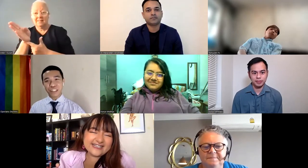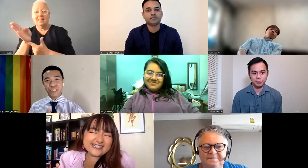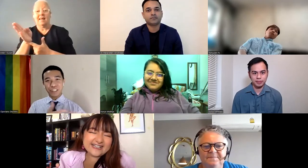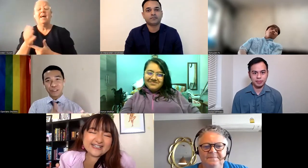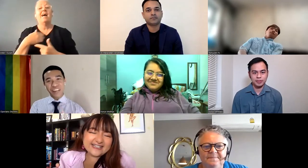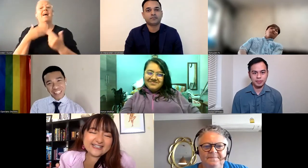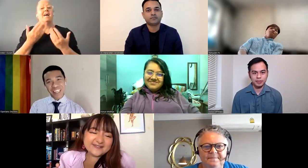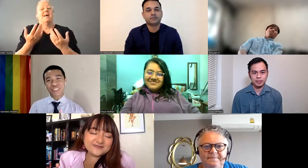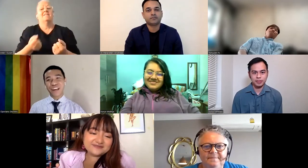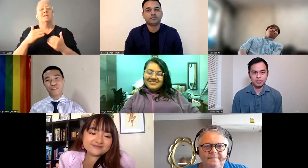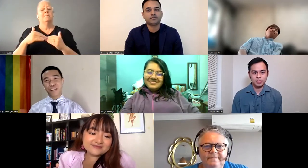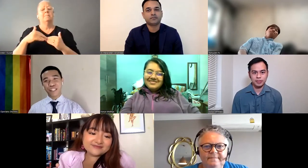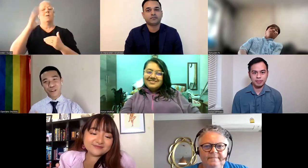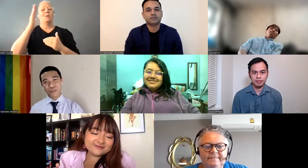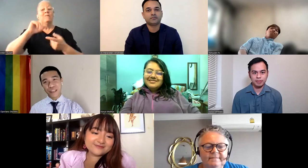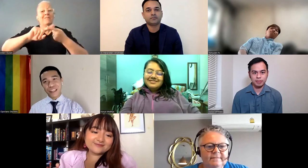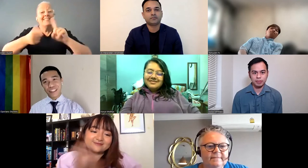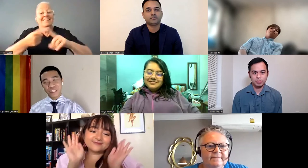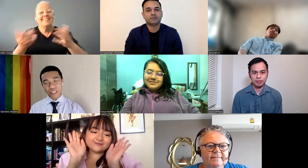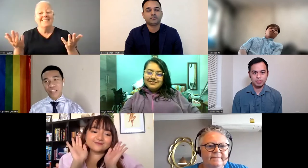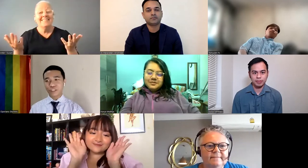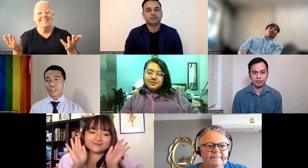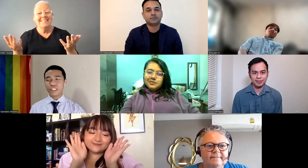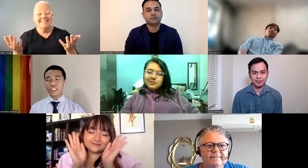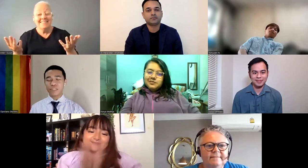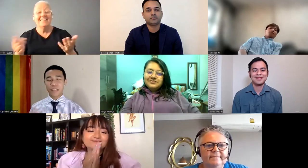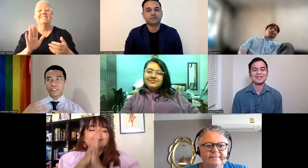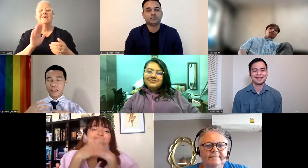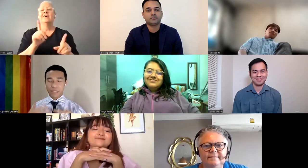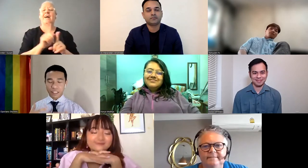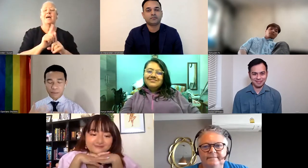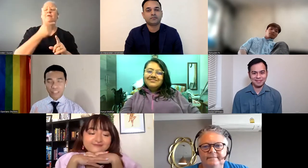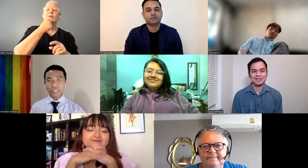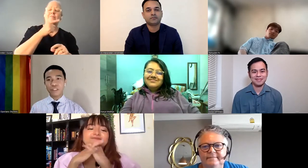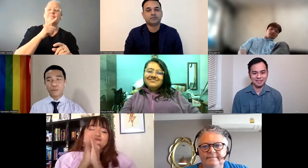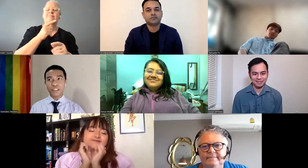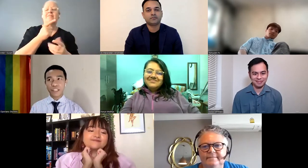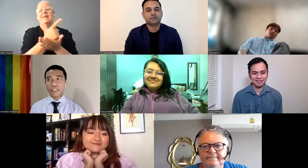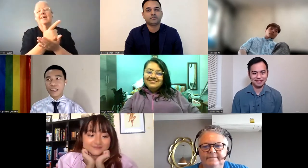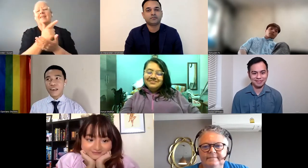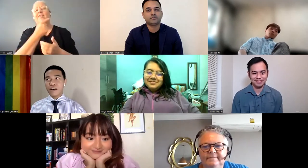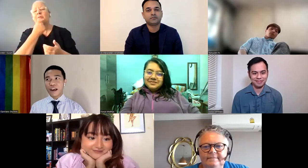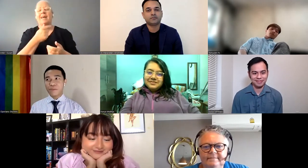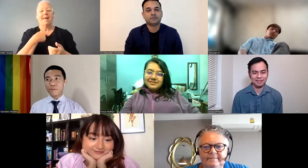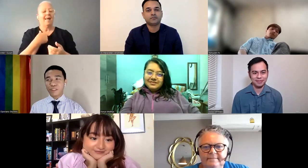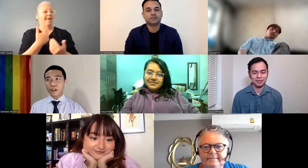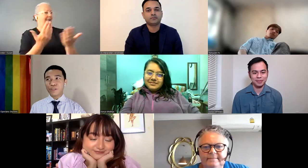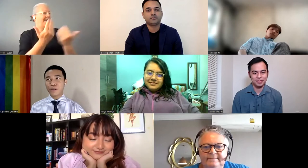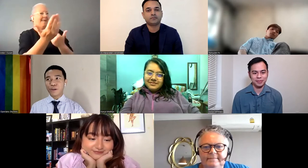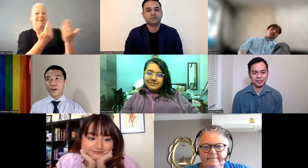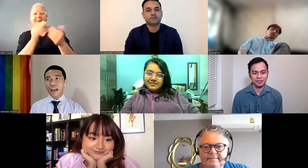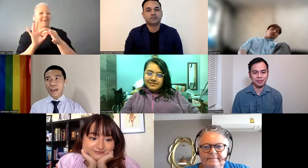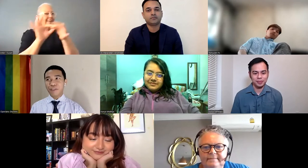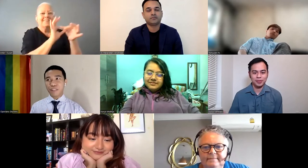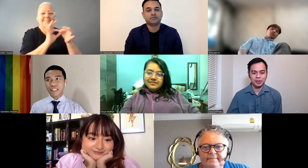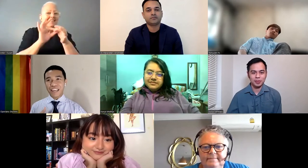the LGBTQIA sector, I have friends from the disability sector. So it impacted me tremendously. But